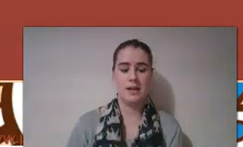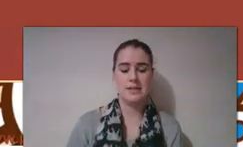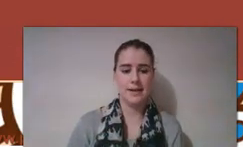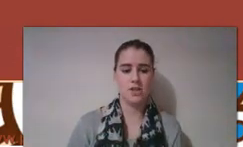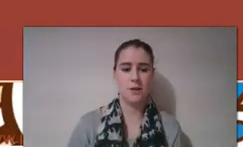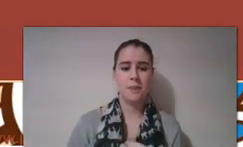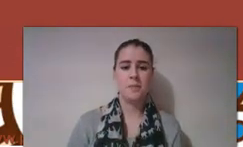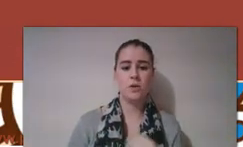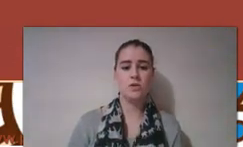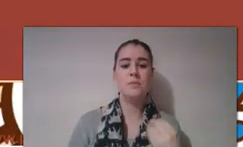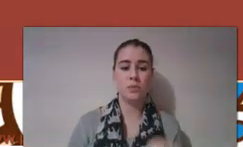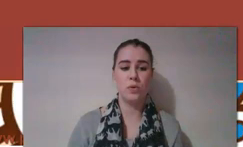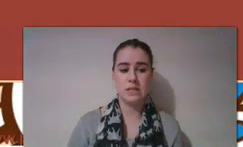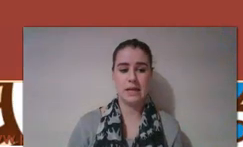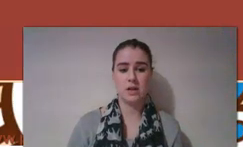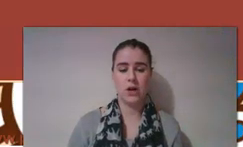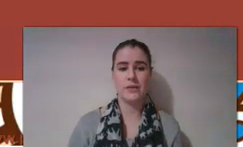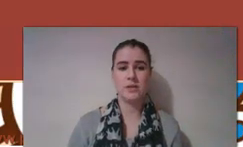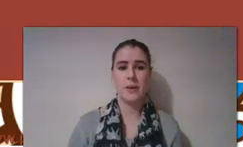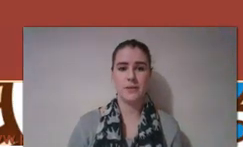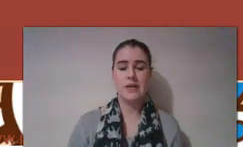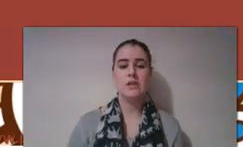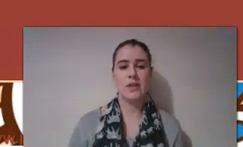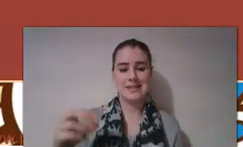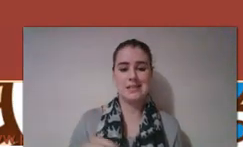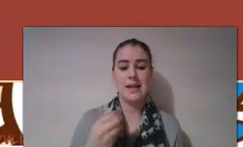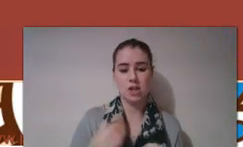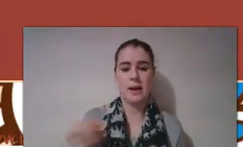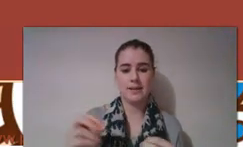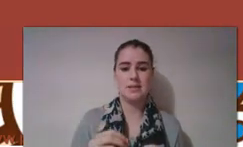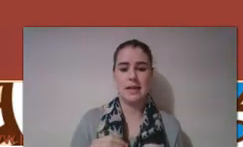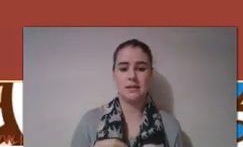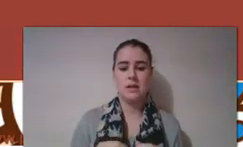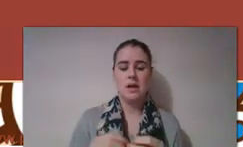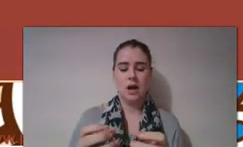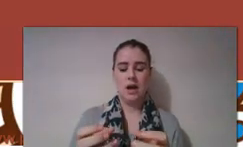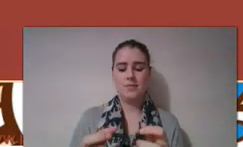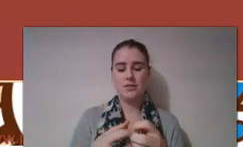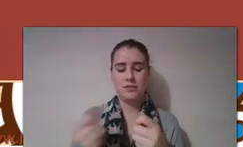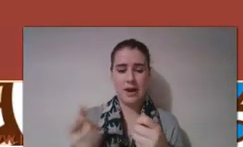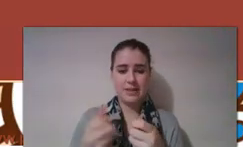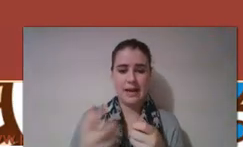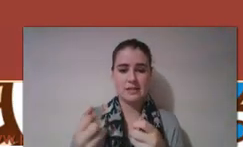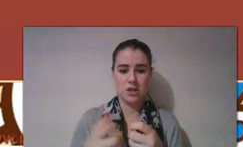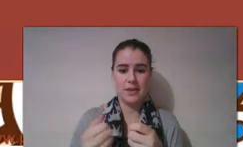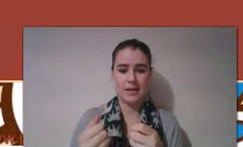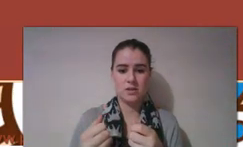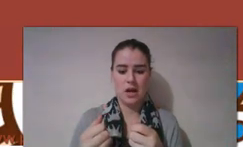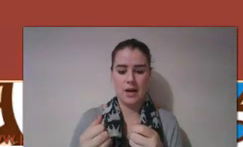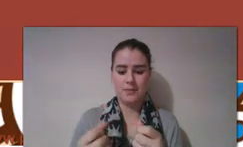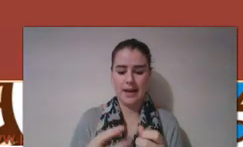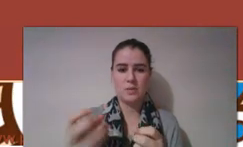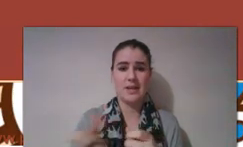that color and that texture, but they'd also embroider their clothes as well. So they'd stitch patterns in, they'd fray the ends so